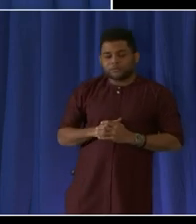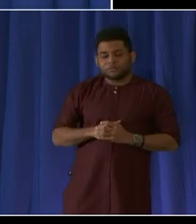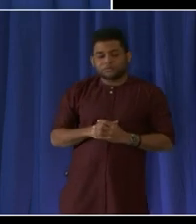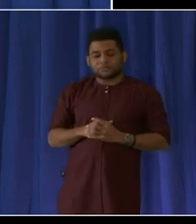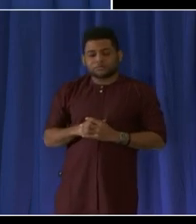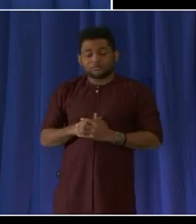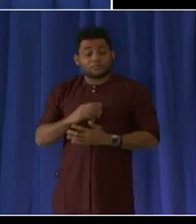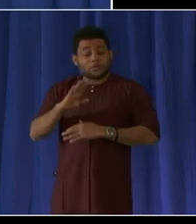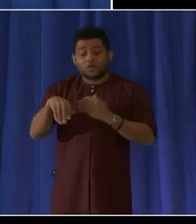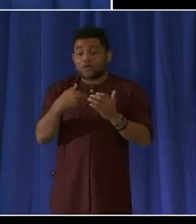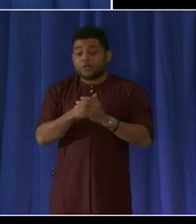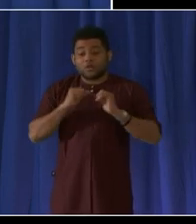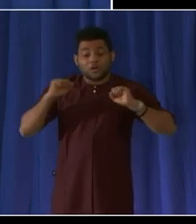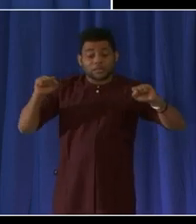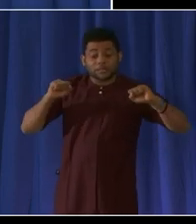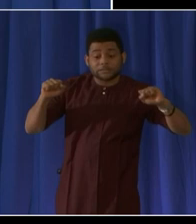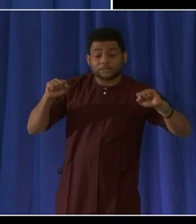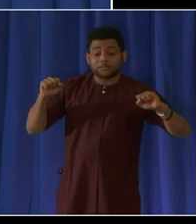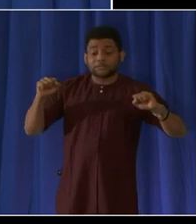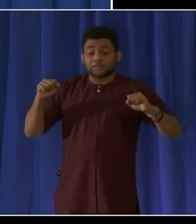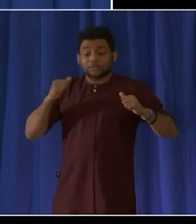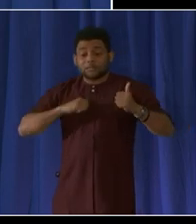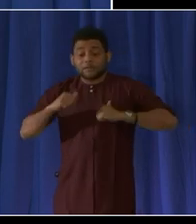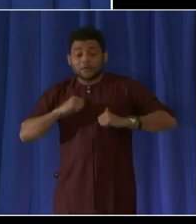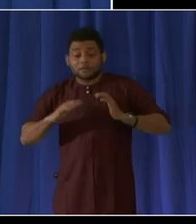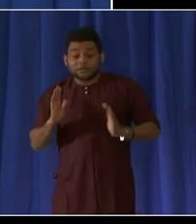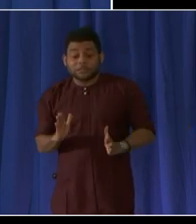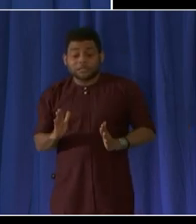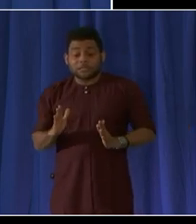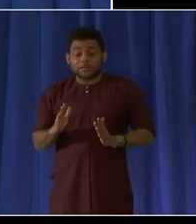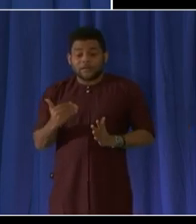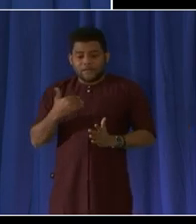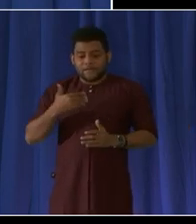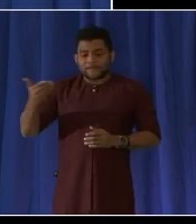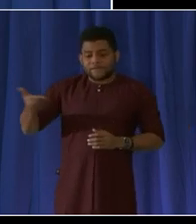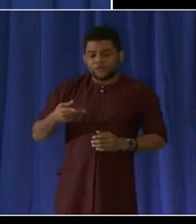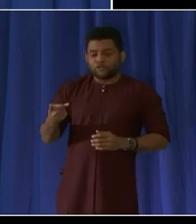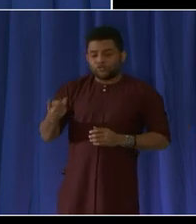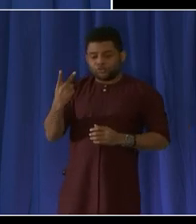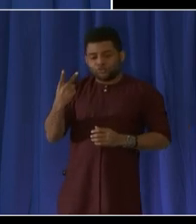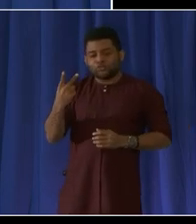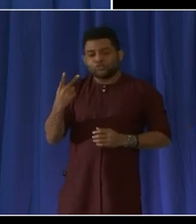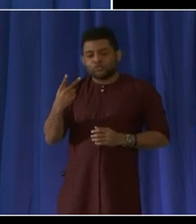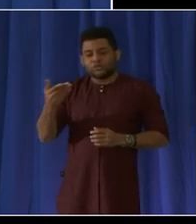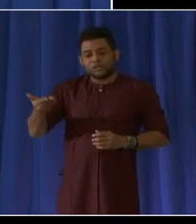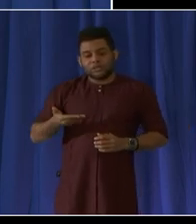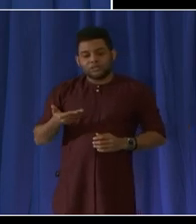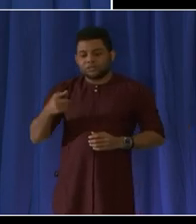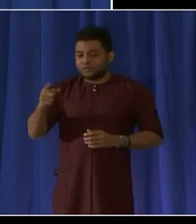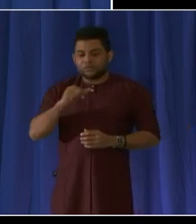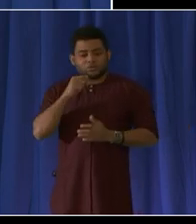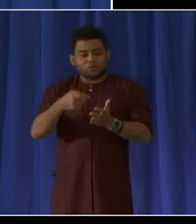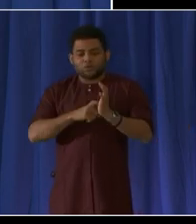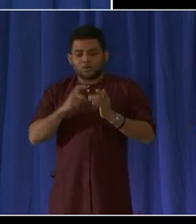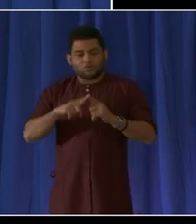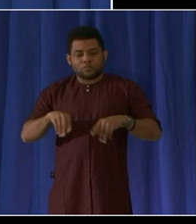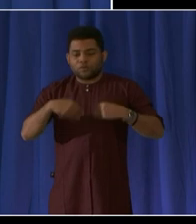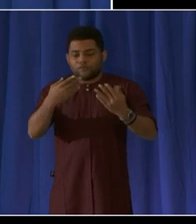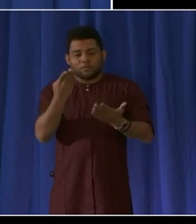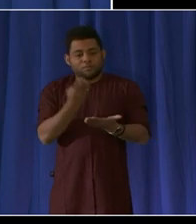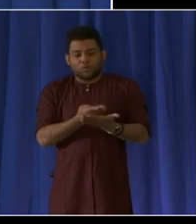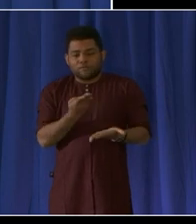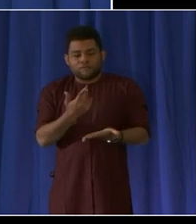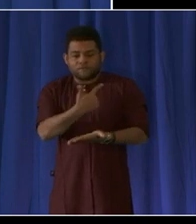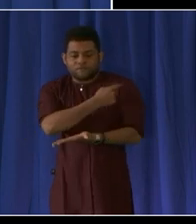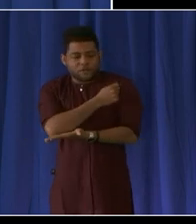currently, all athletes and performers can invite up to 2 guests, and those guests are not required to produce